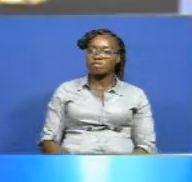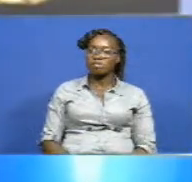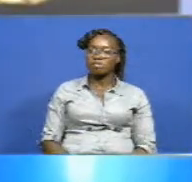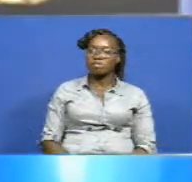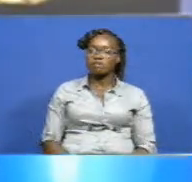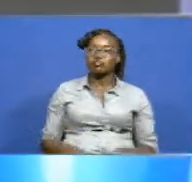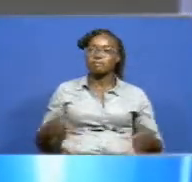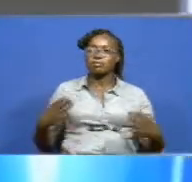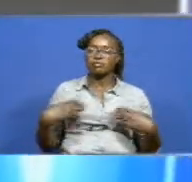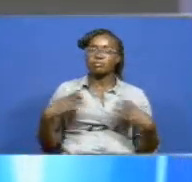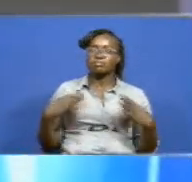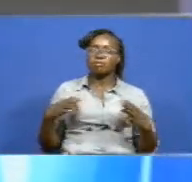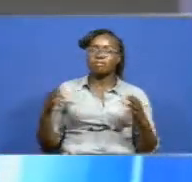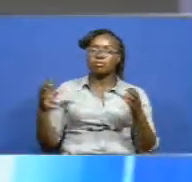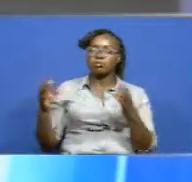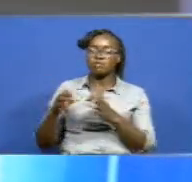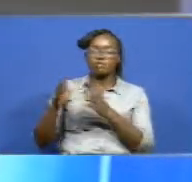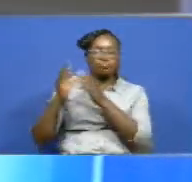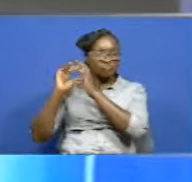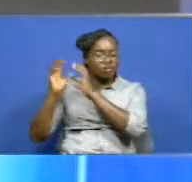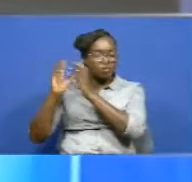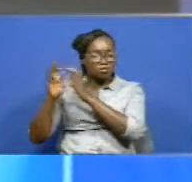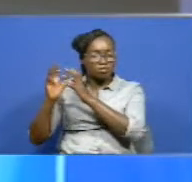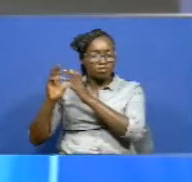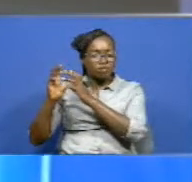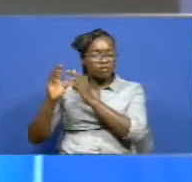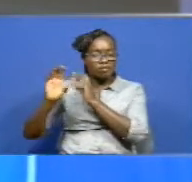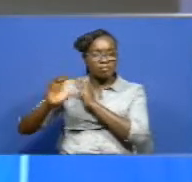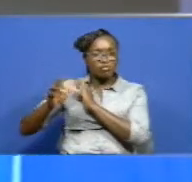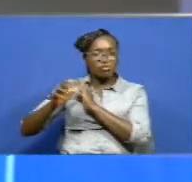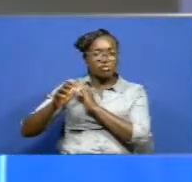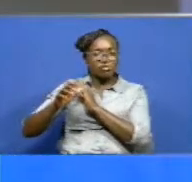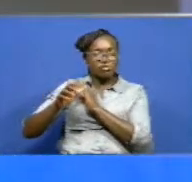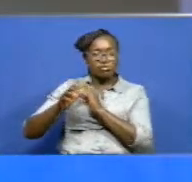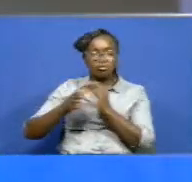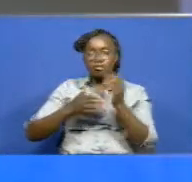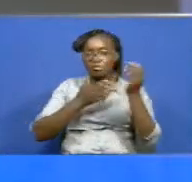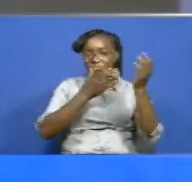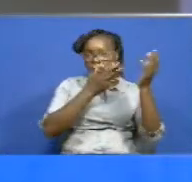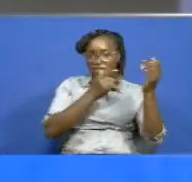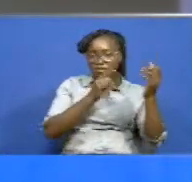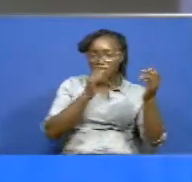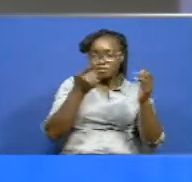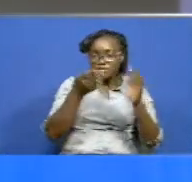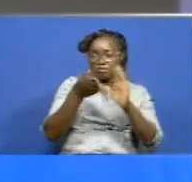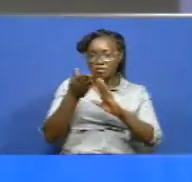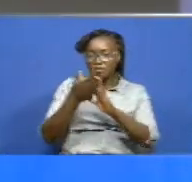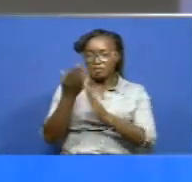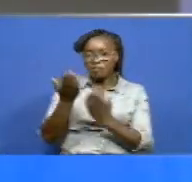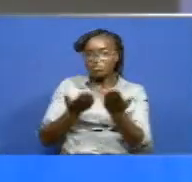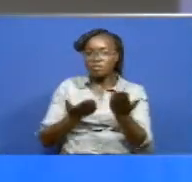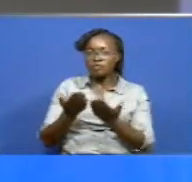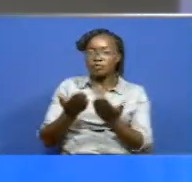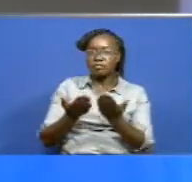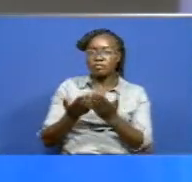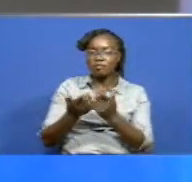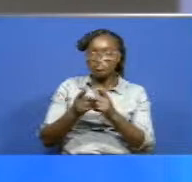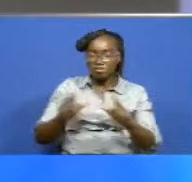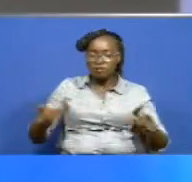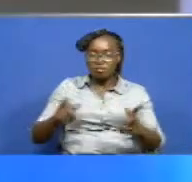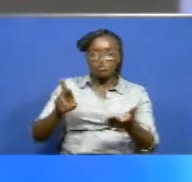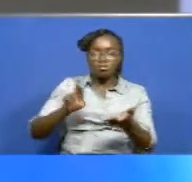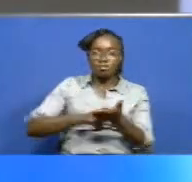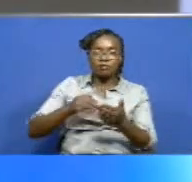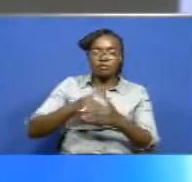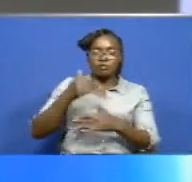Residents of Wata community, Kilifi County, are optimistic of fast and efficient services at the local land registry after